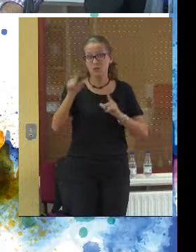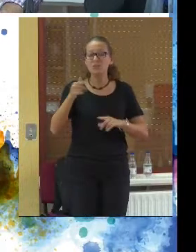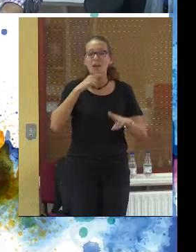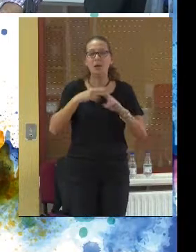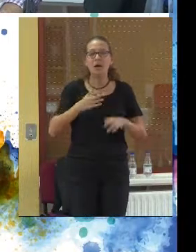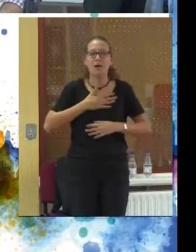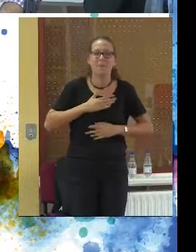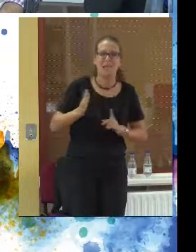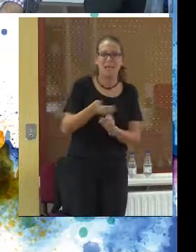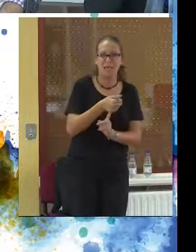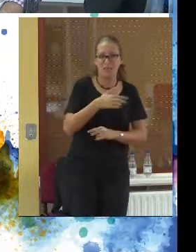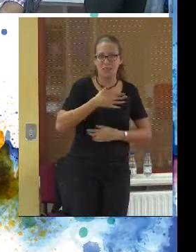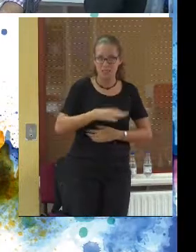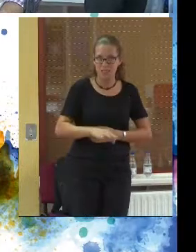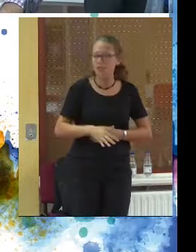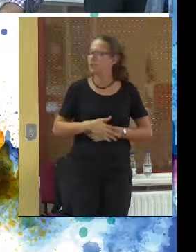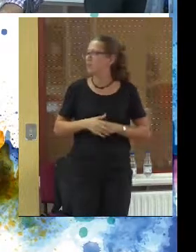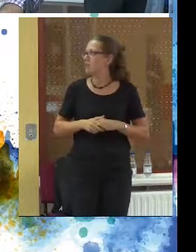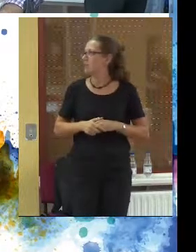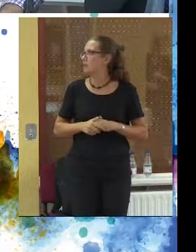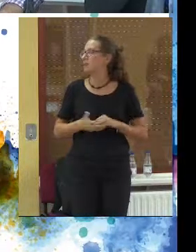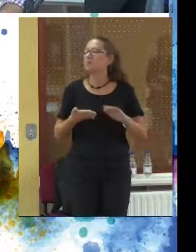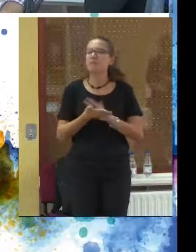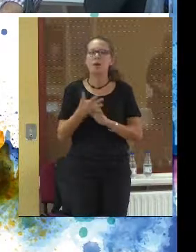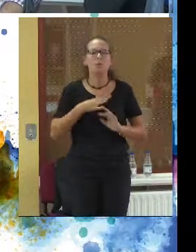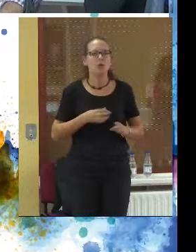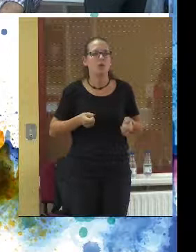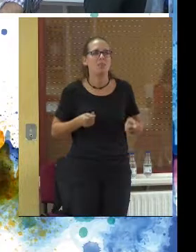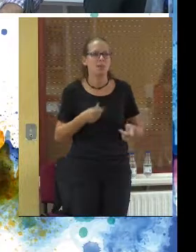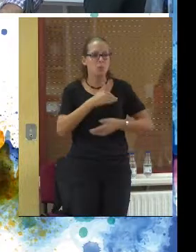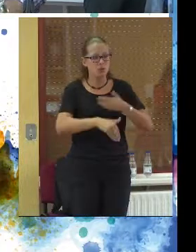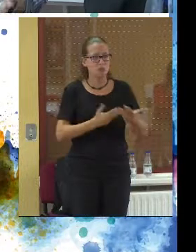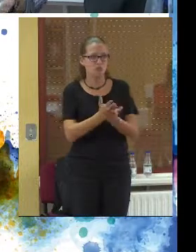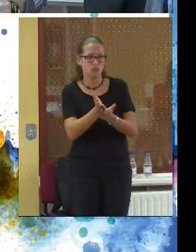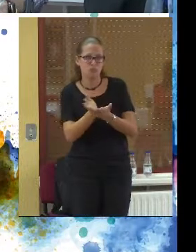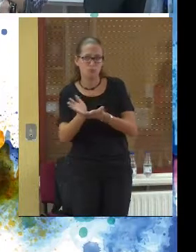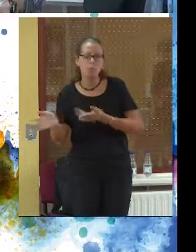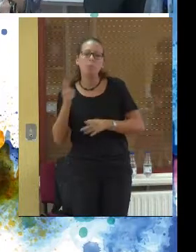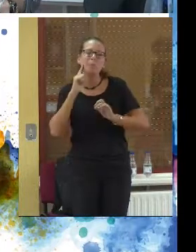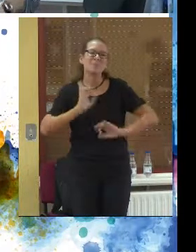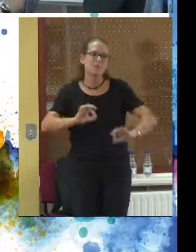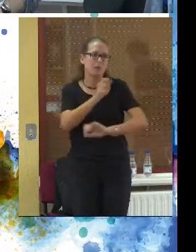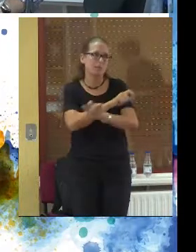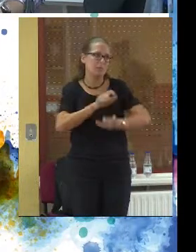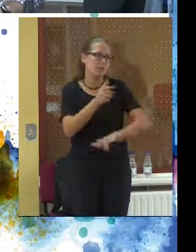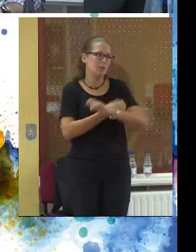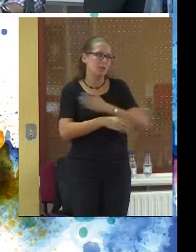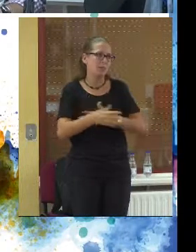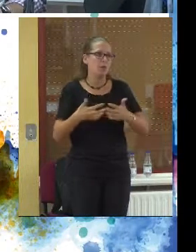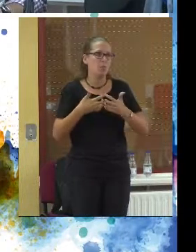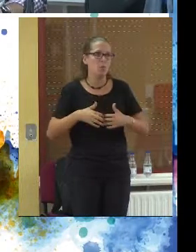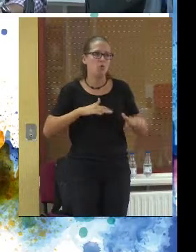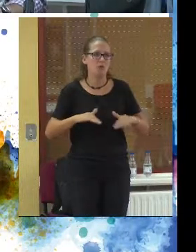is available to me, and I can offer other alternatives to other individuals